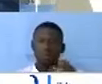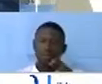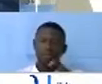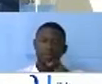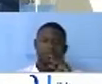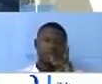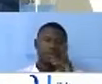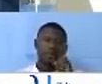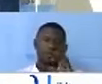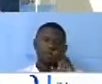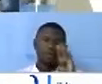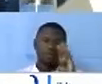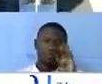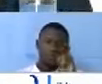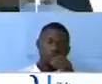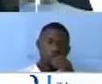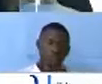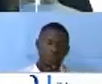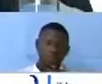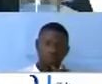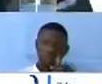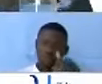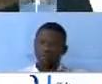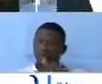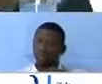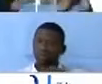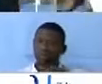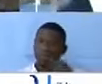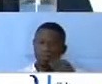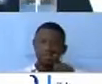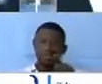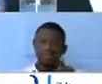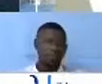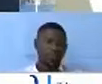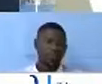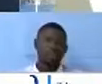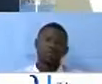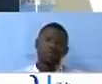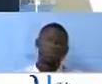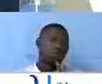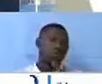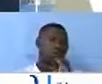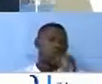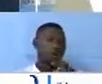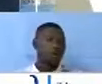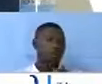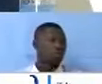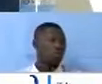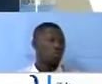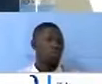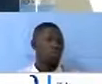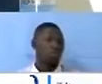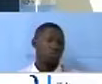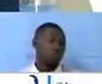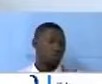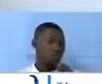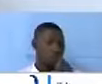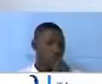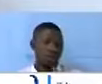in this particular incident. Why ci ben xew xew bi tam nekku na Omar Dabo rek de mo tudane am na loxo ci xew xew bobu